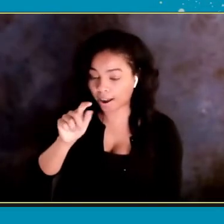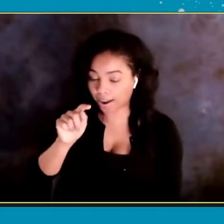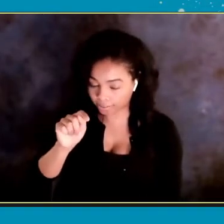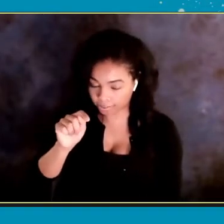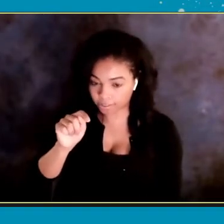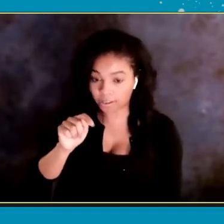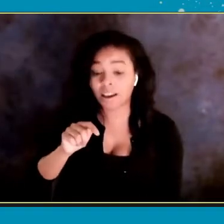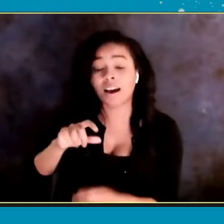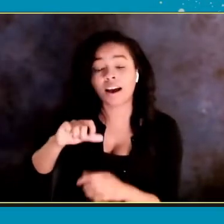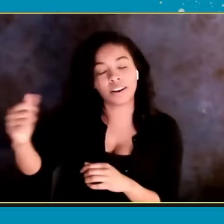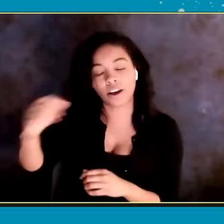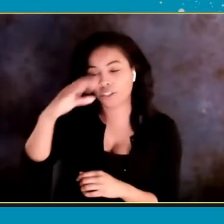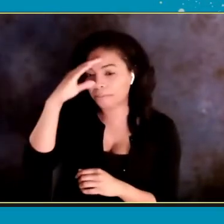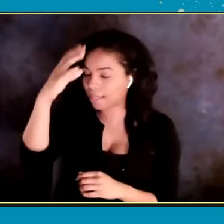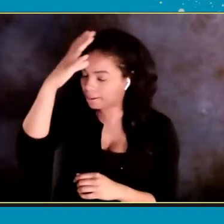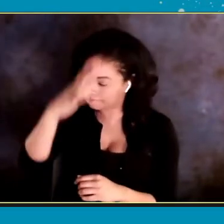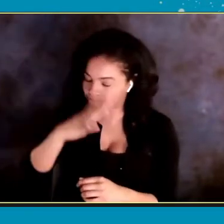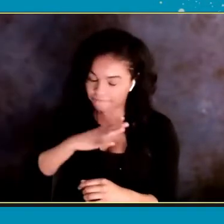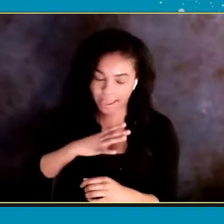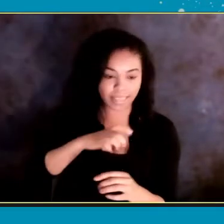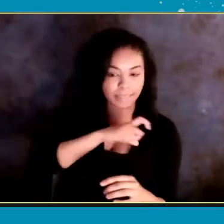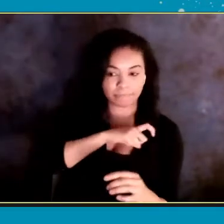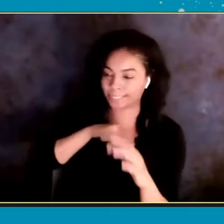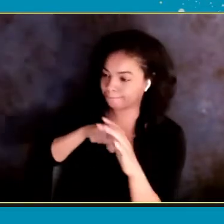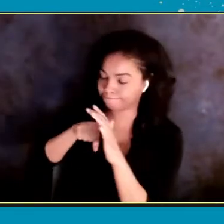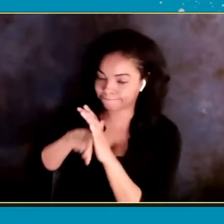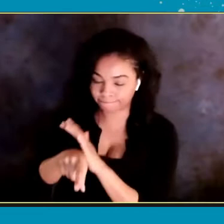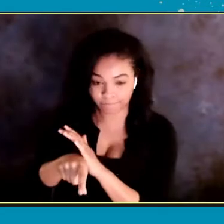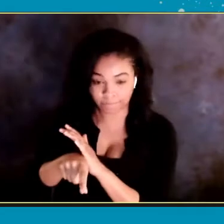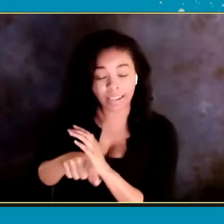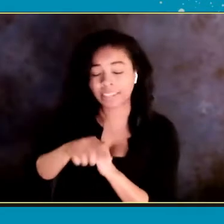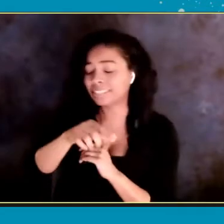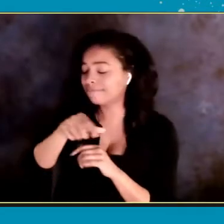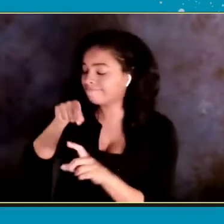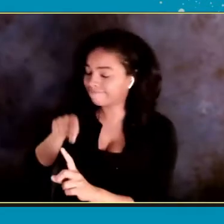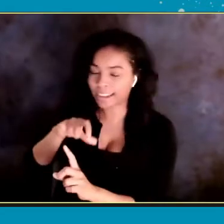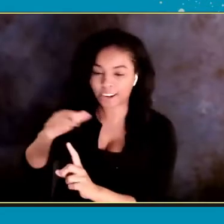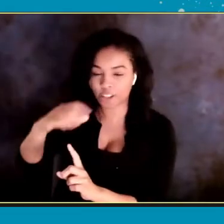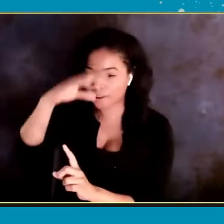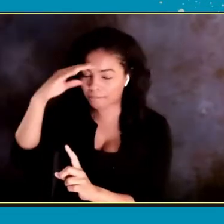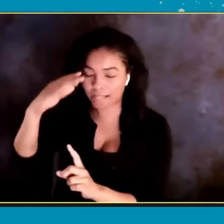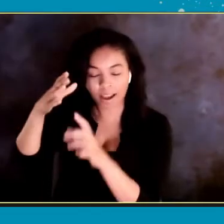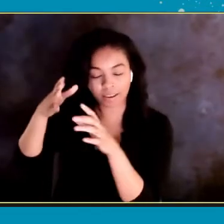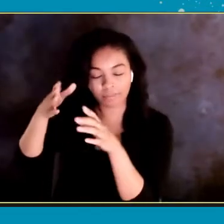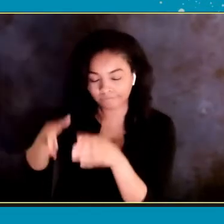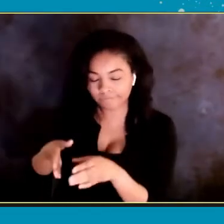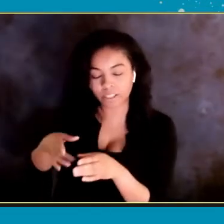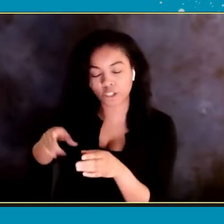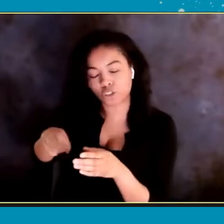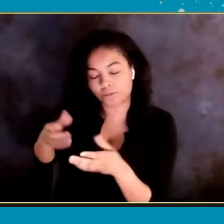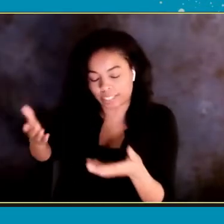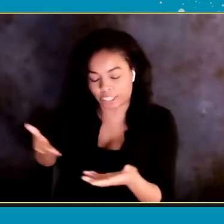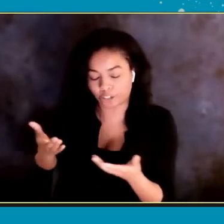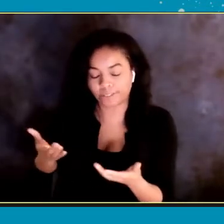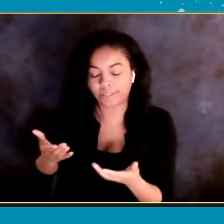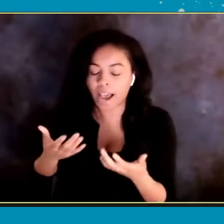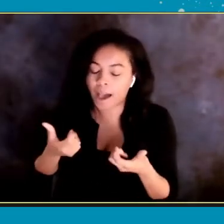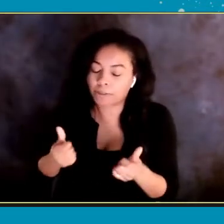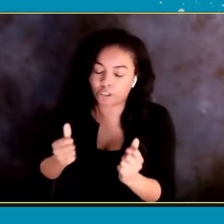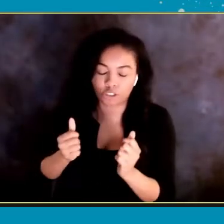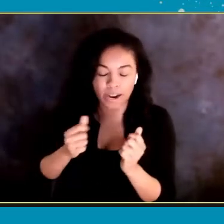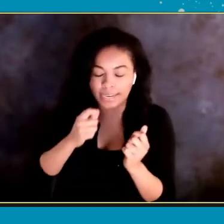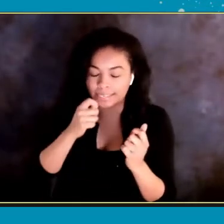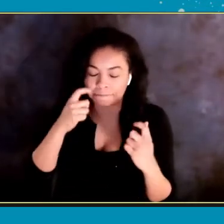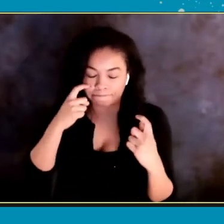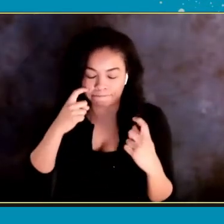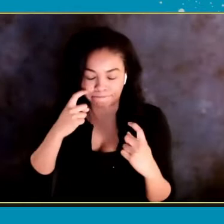by the police, yet another young Black man who should be here with us today. And I'm going to try really hard to hold it together,